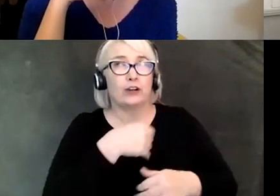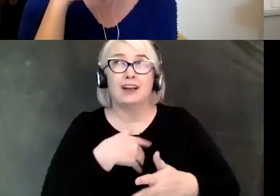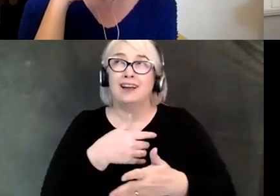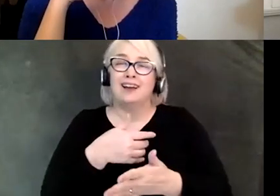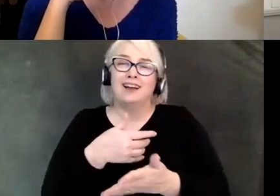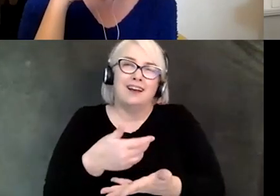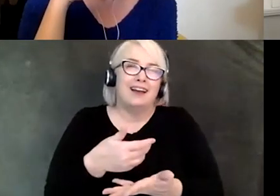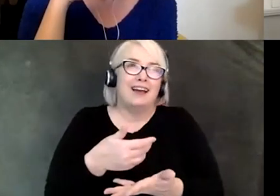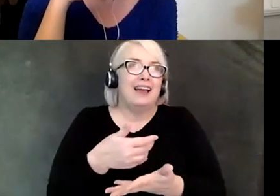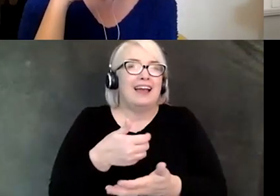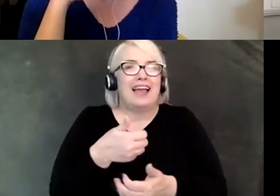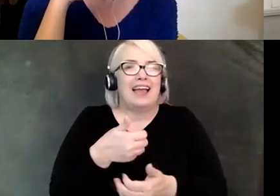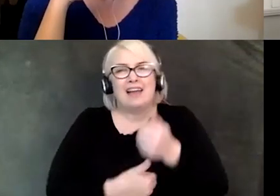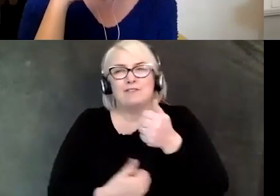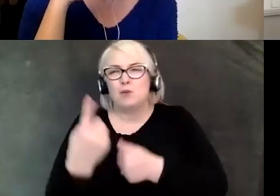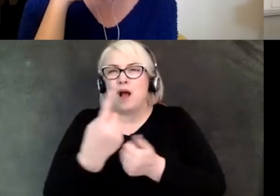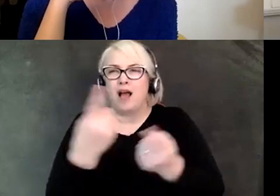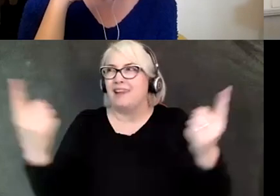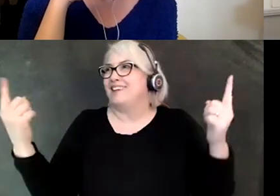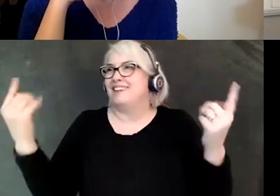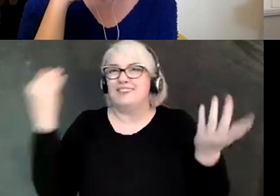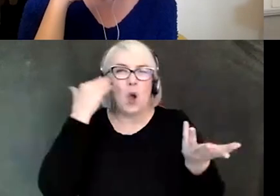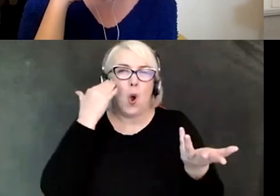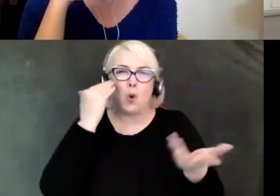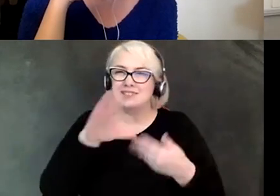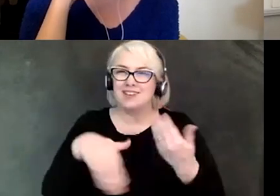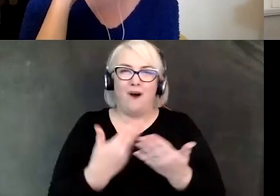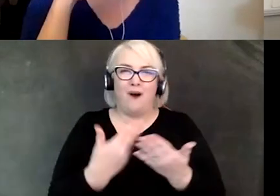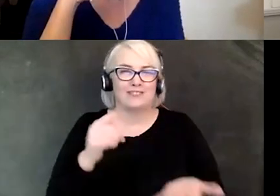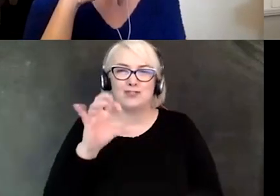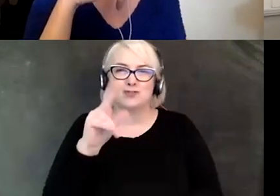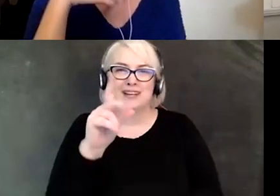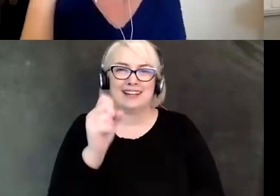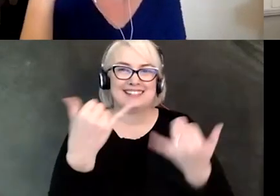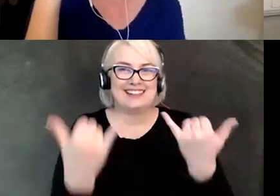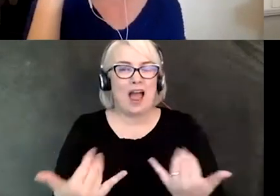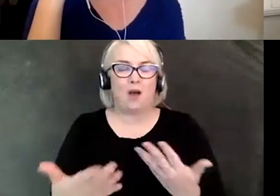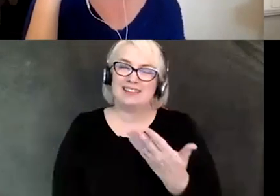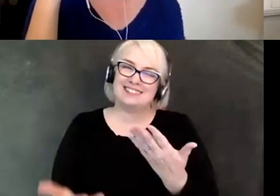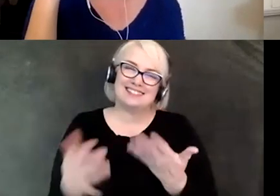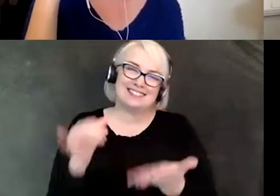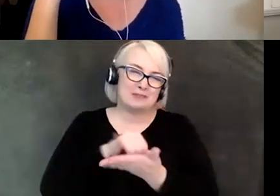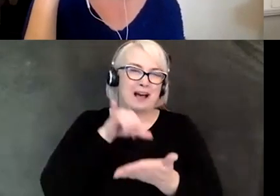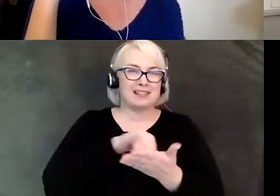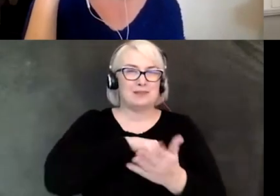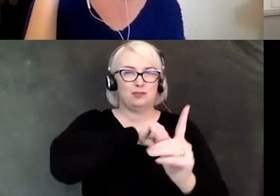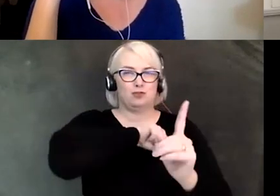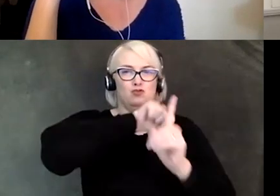knows all your tricks now. There's no way to trick anybody, right? Everyone's so,